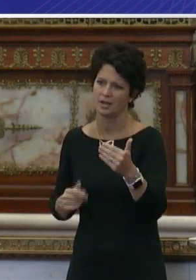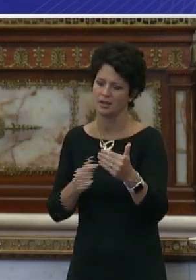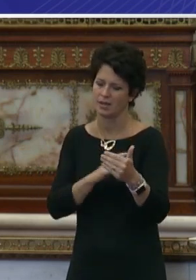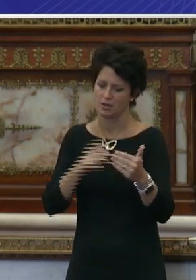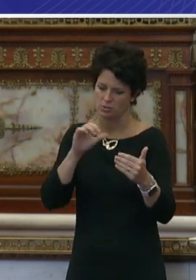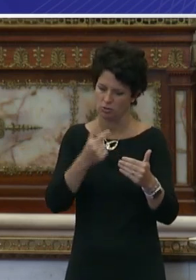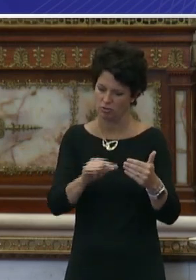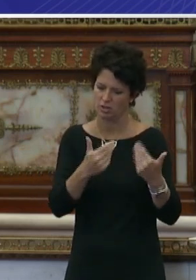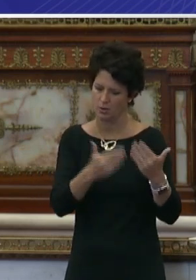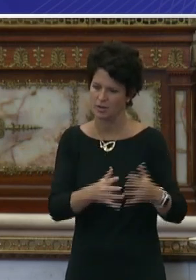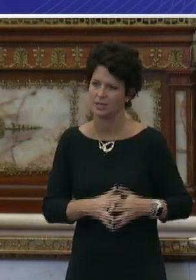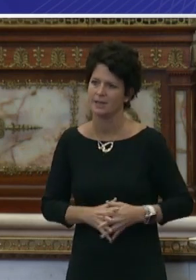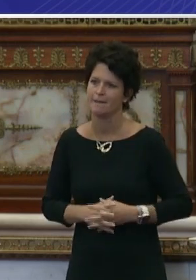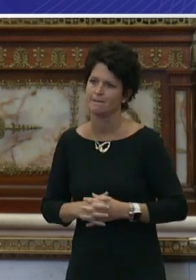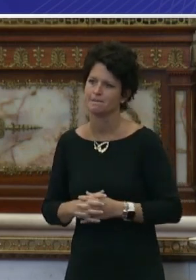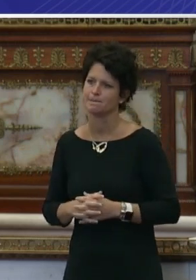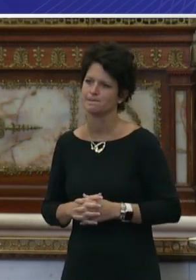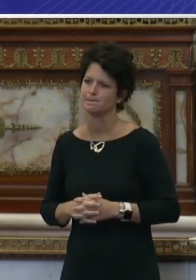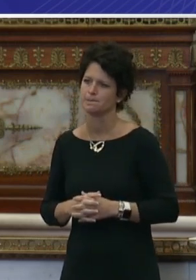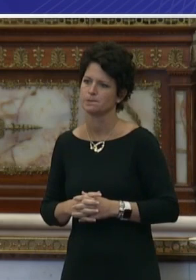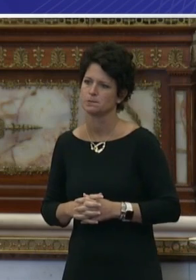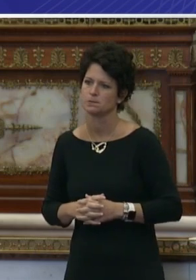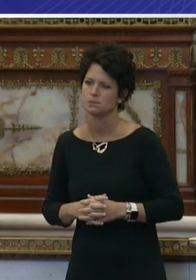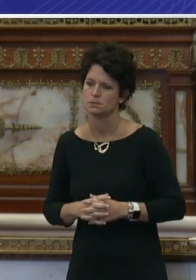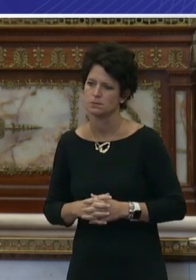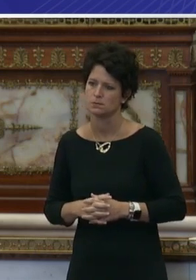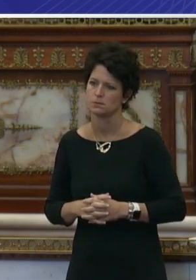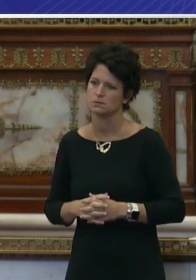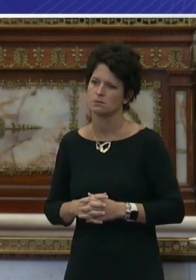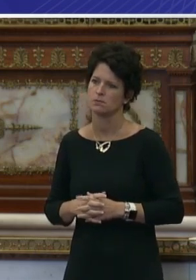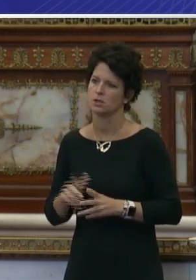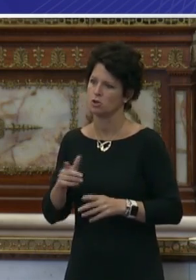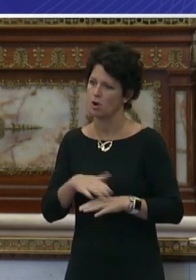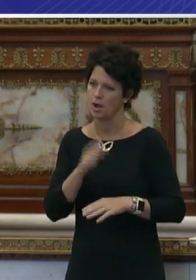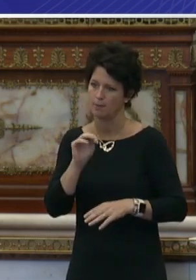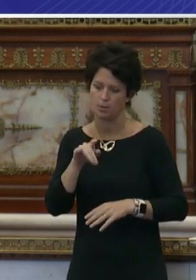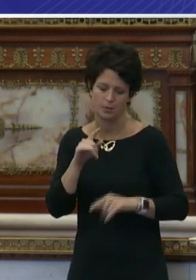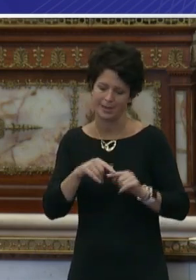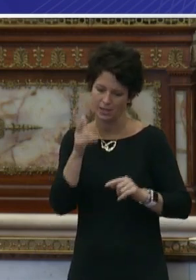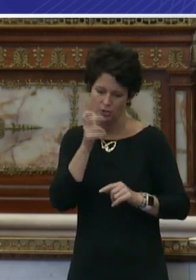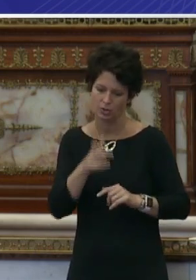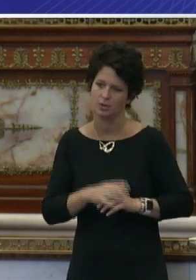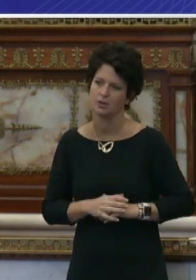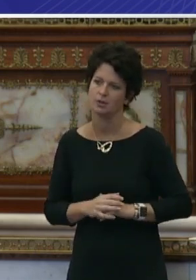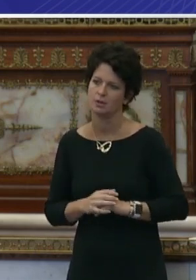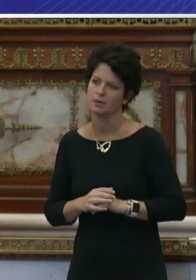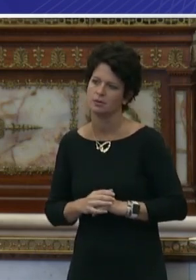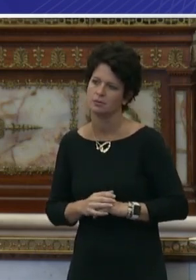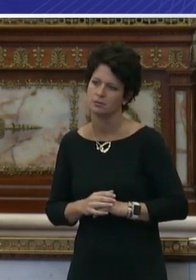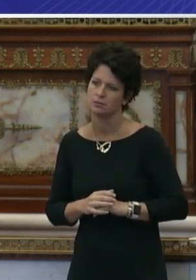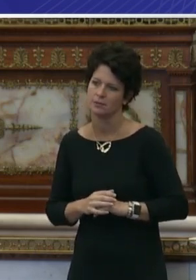Councilman. Councilman, you're on mute. You're mute.